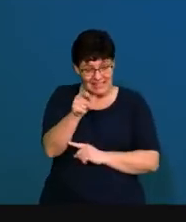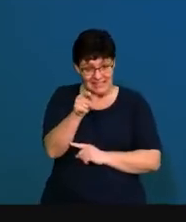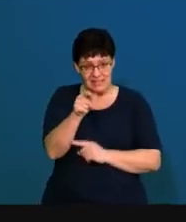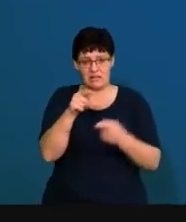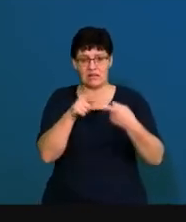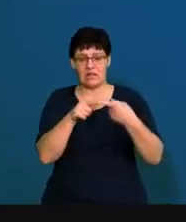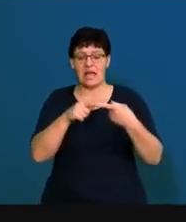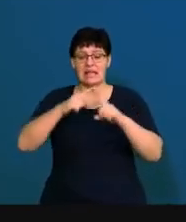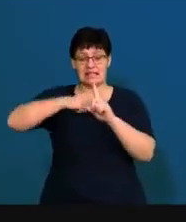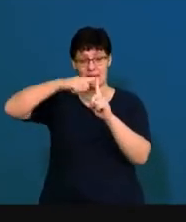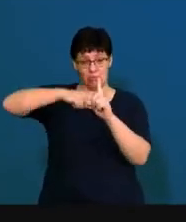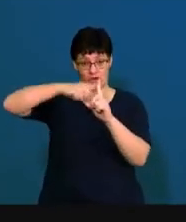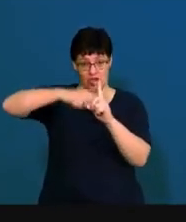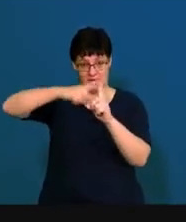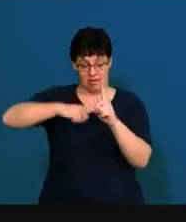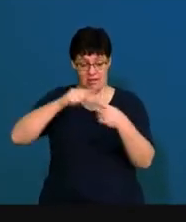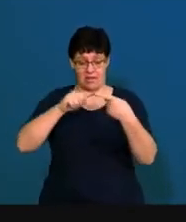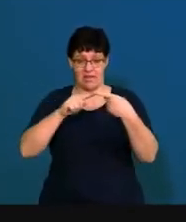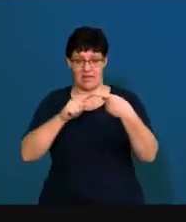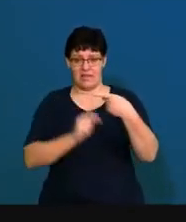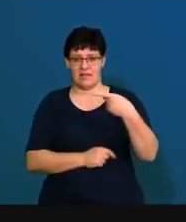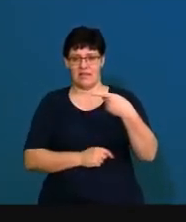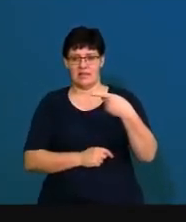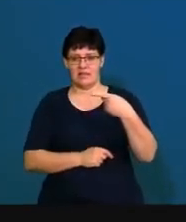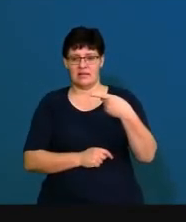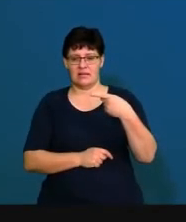this one is the temperature, okay?